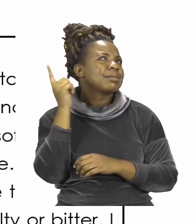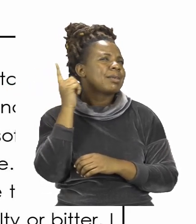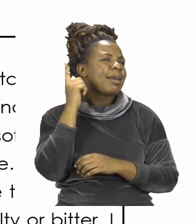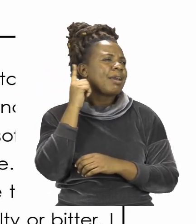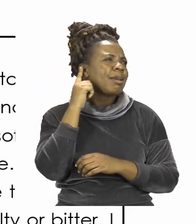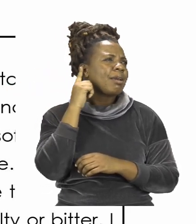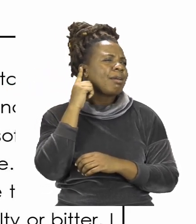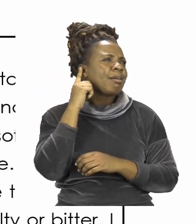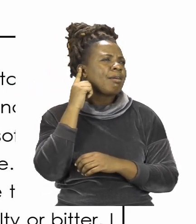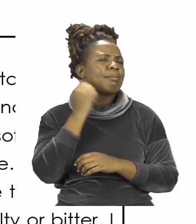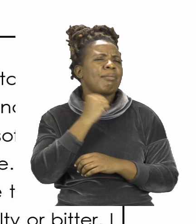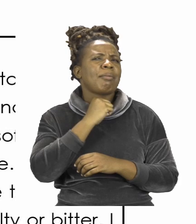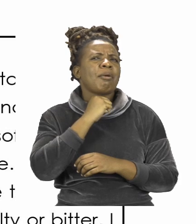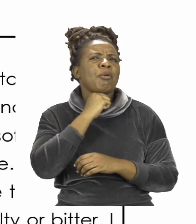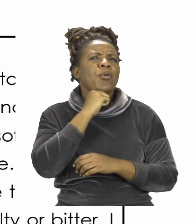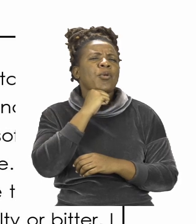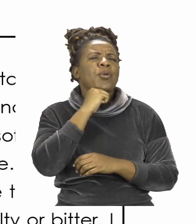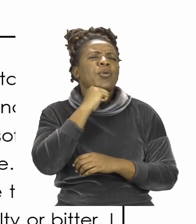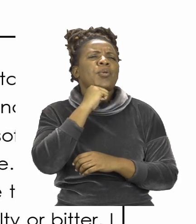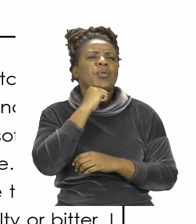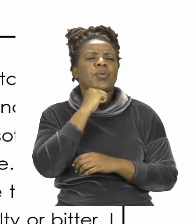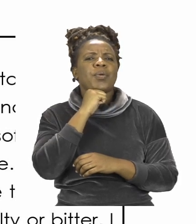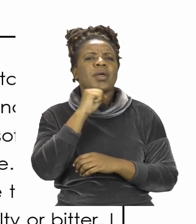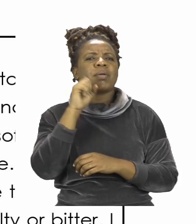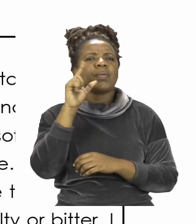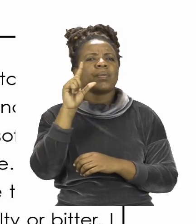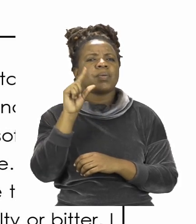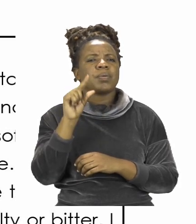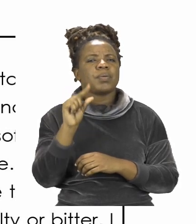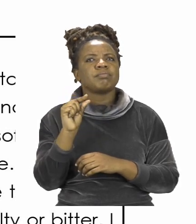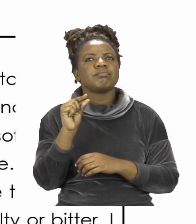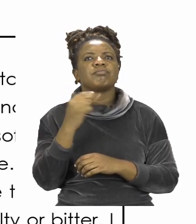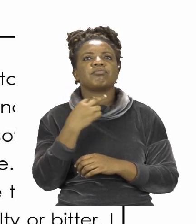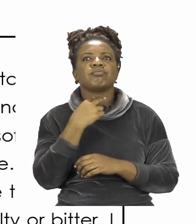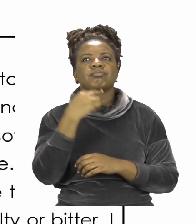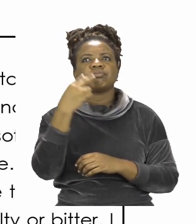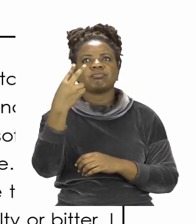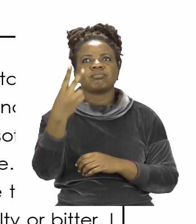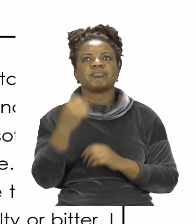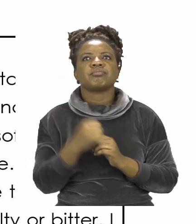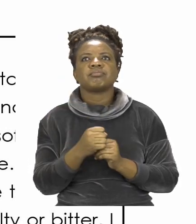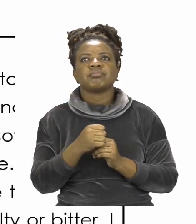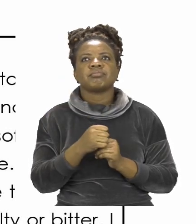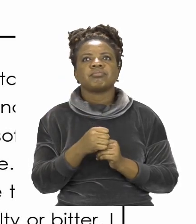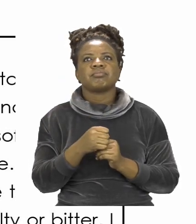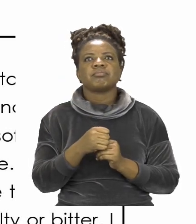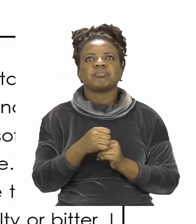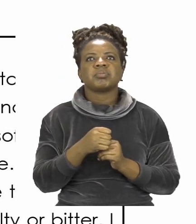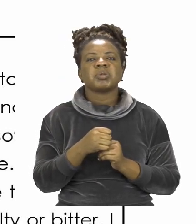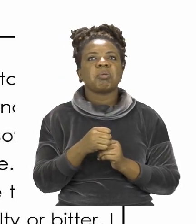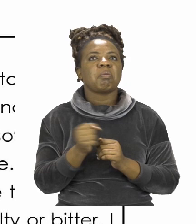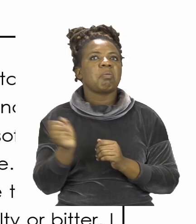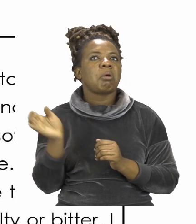ears. Without hearing, I will be deaf.